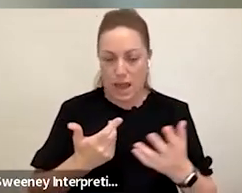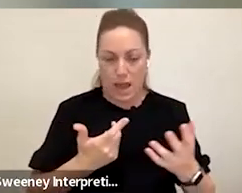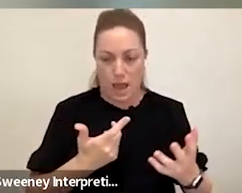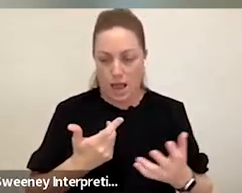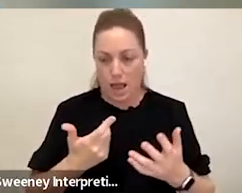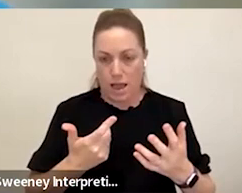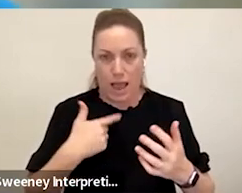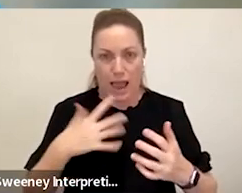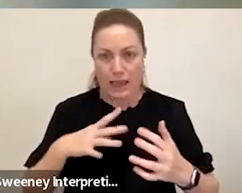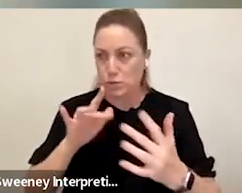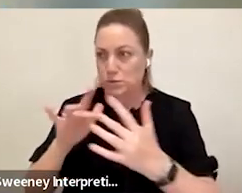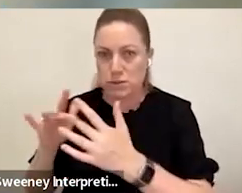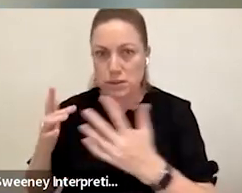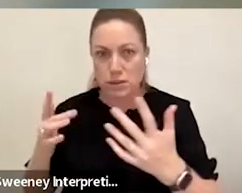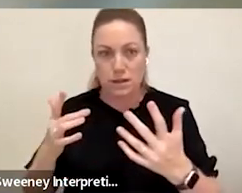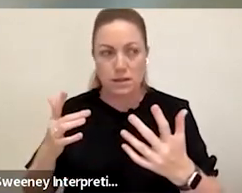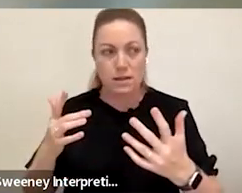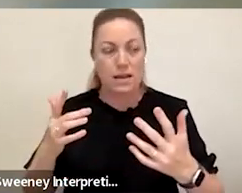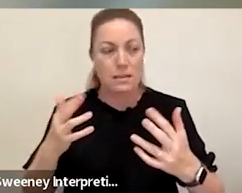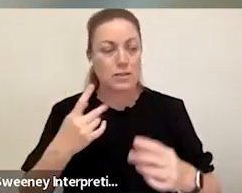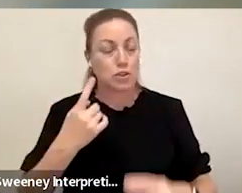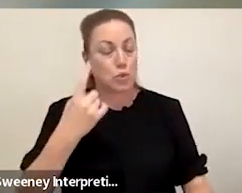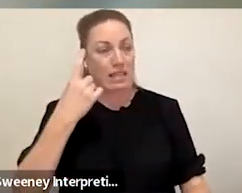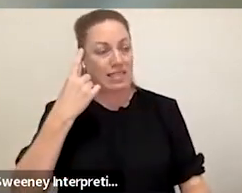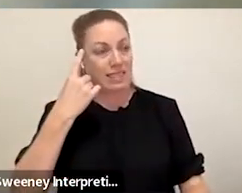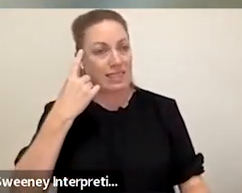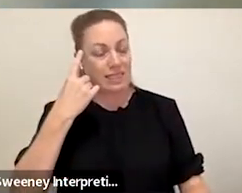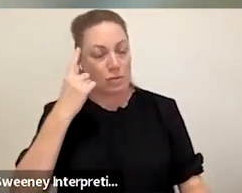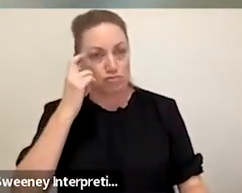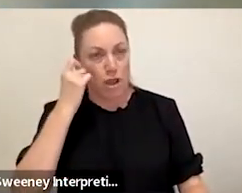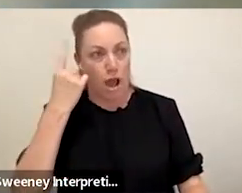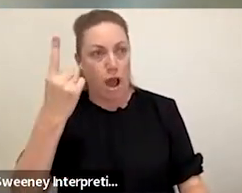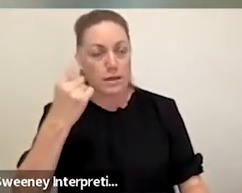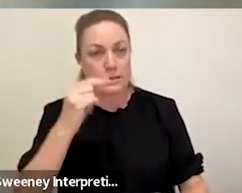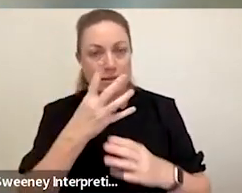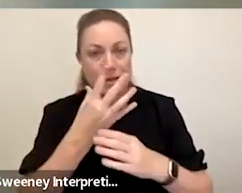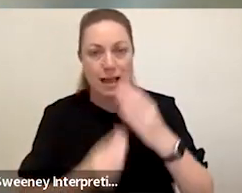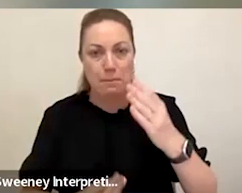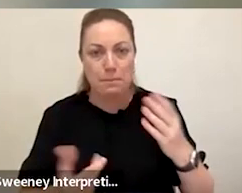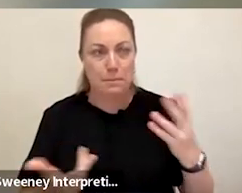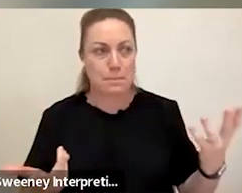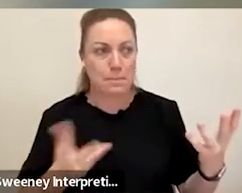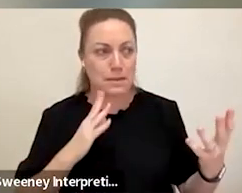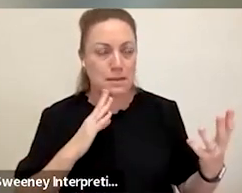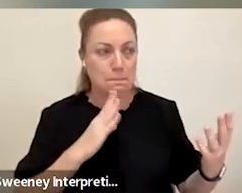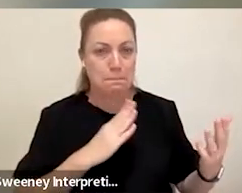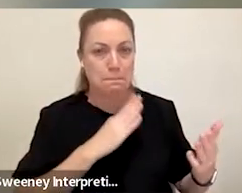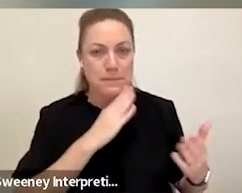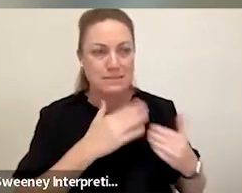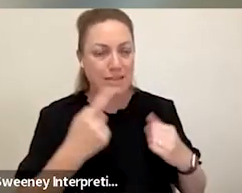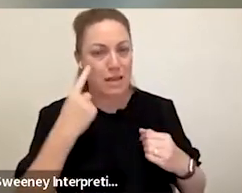things that you think until you're in that situation, and then you realise that there was a whole host of problems that you hadn't even thought